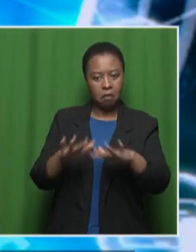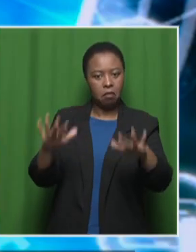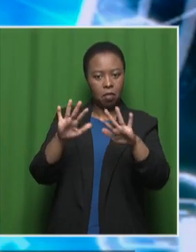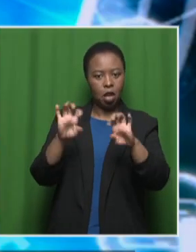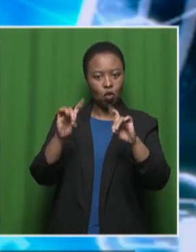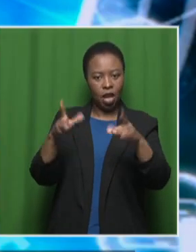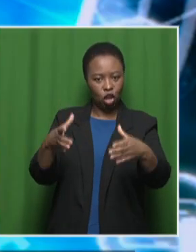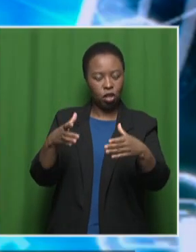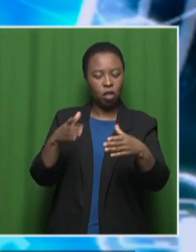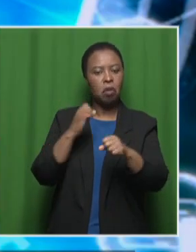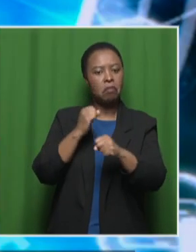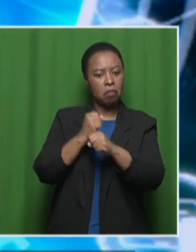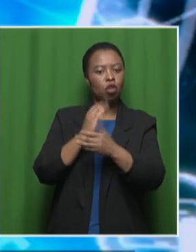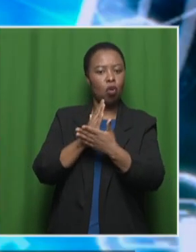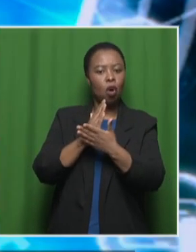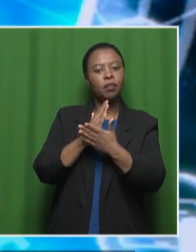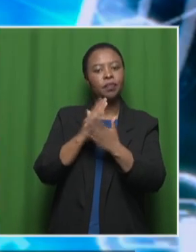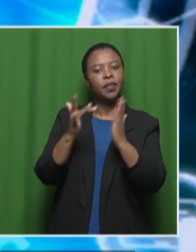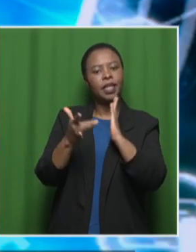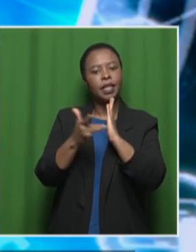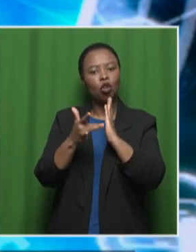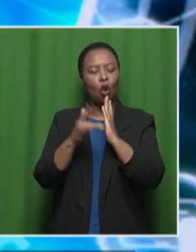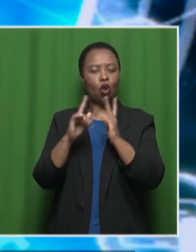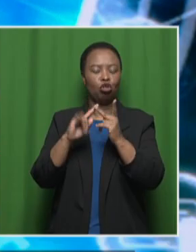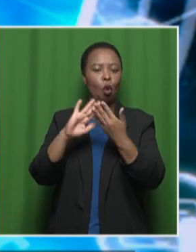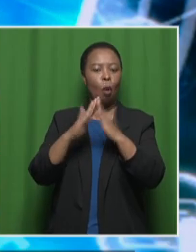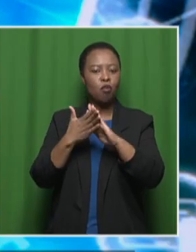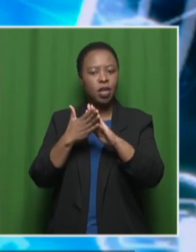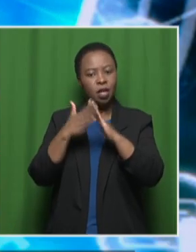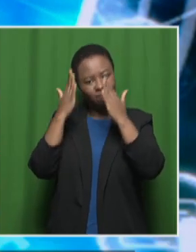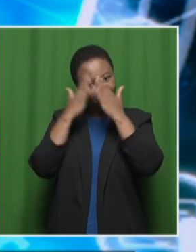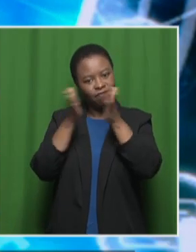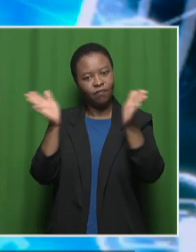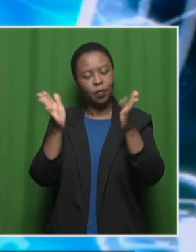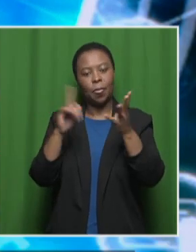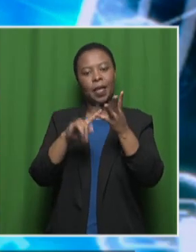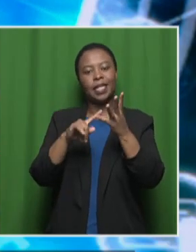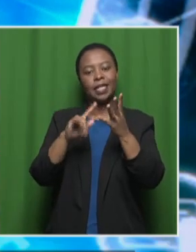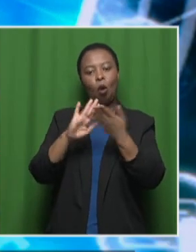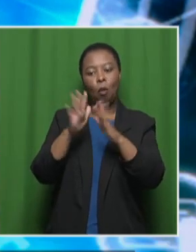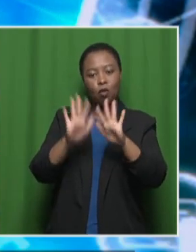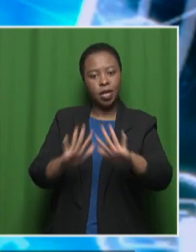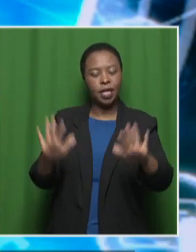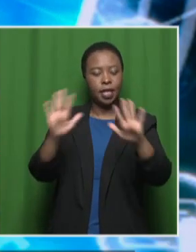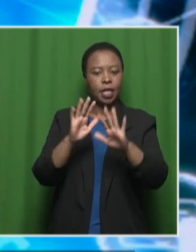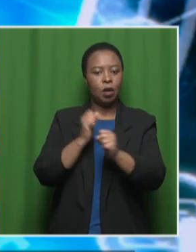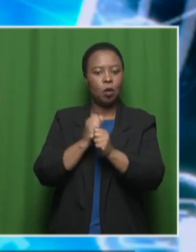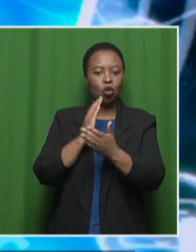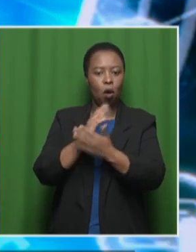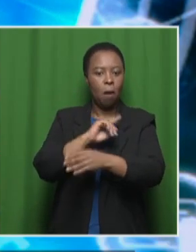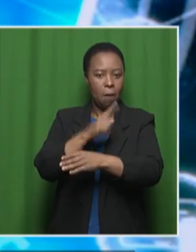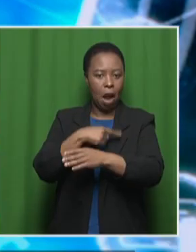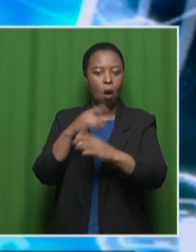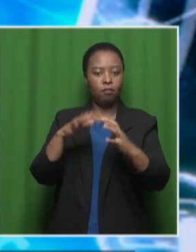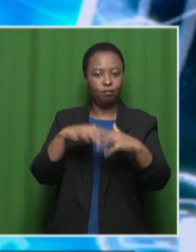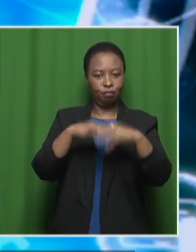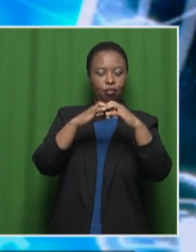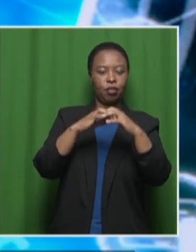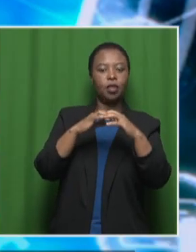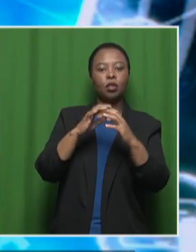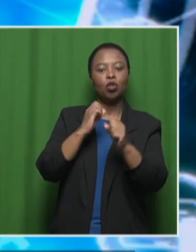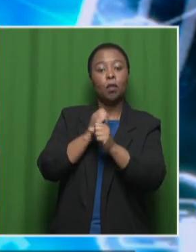crucial to explore the intersection of technology, community, and education at large, and also to harness their combined power to create a brighter future for all.